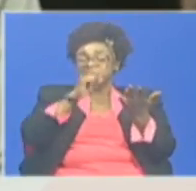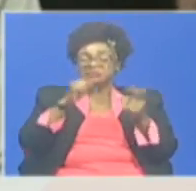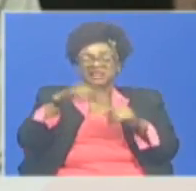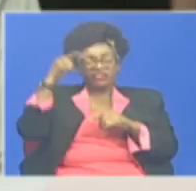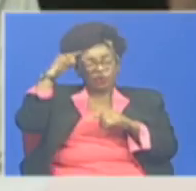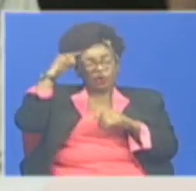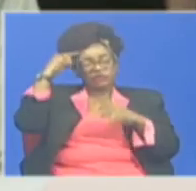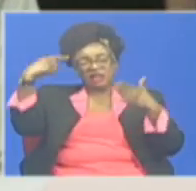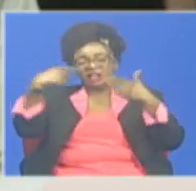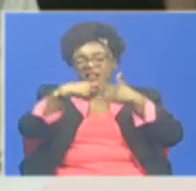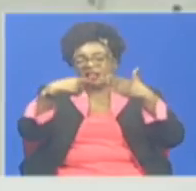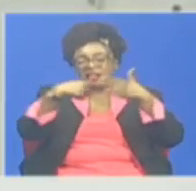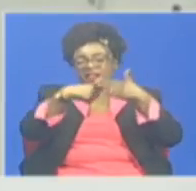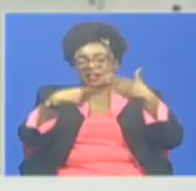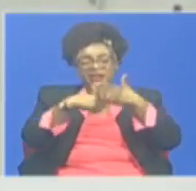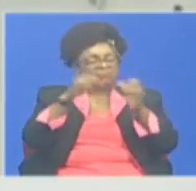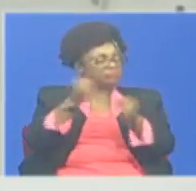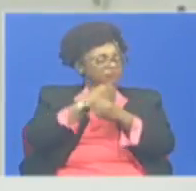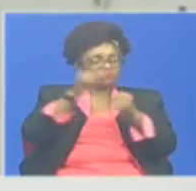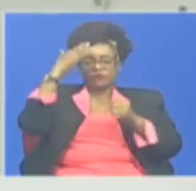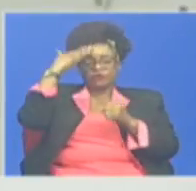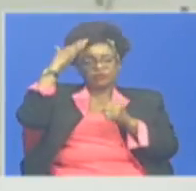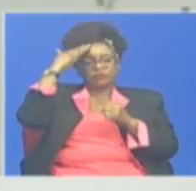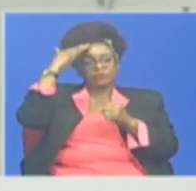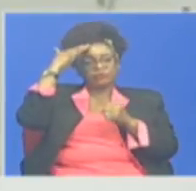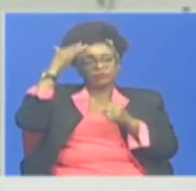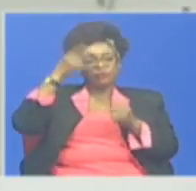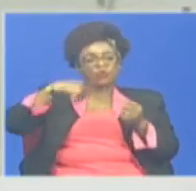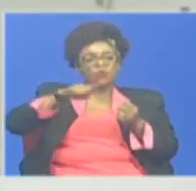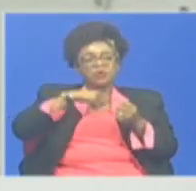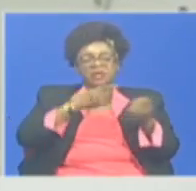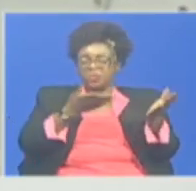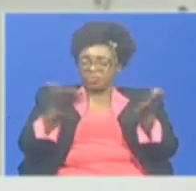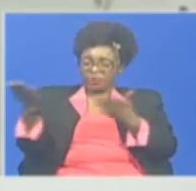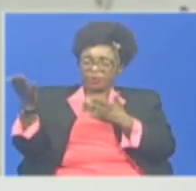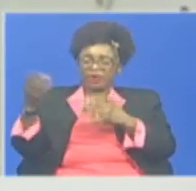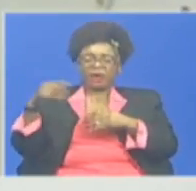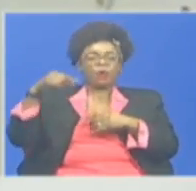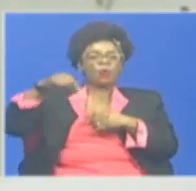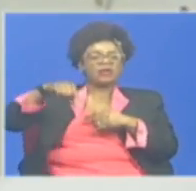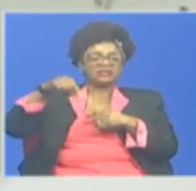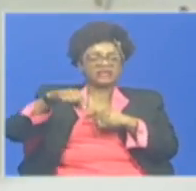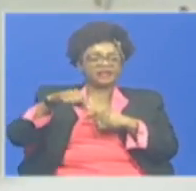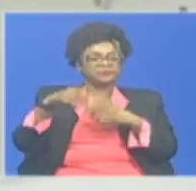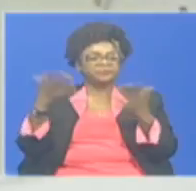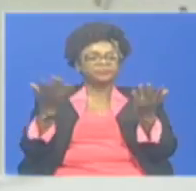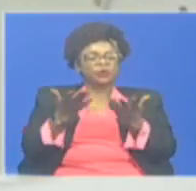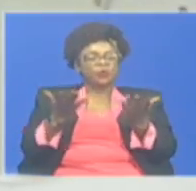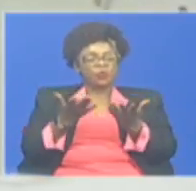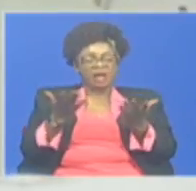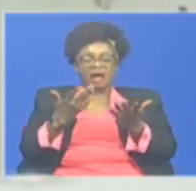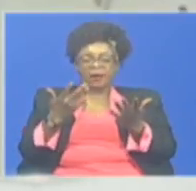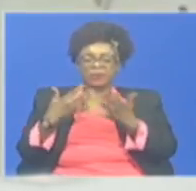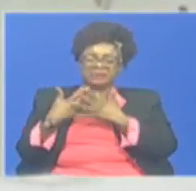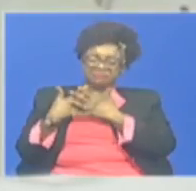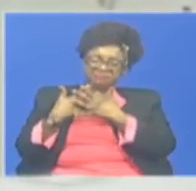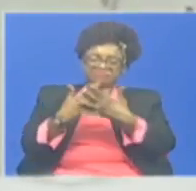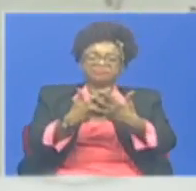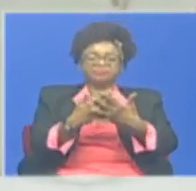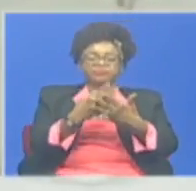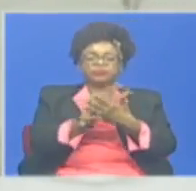lori haitaweza kujulikana. Sisi tutawapeleka quarantine ama pahali penye tutawazuia kwa wiki